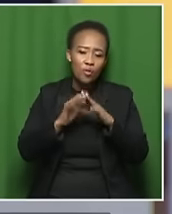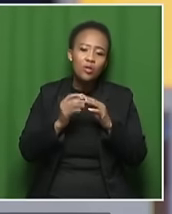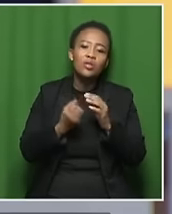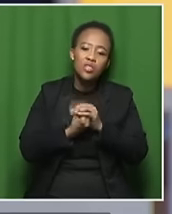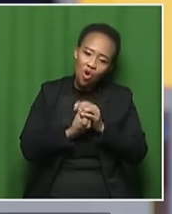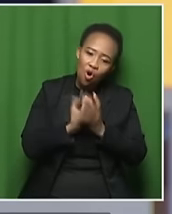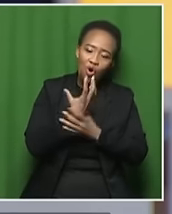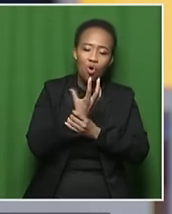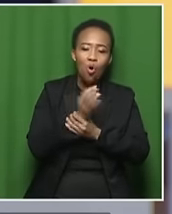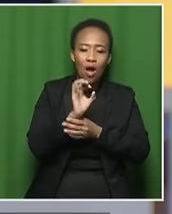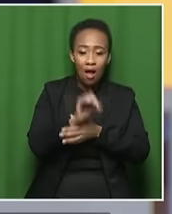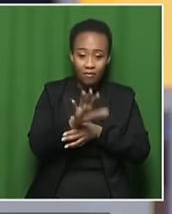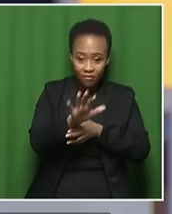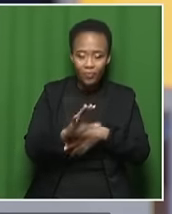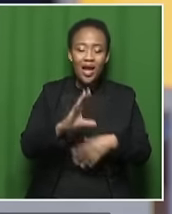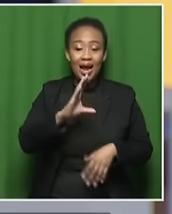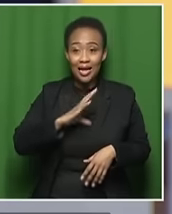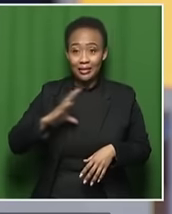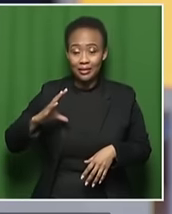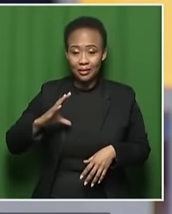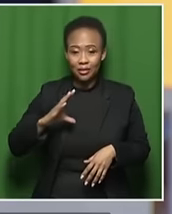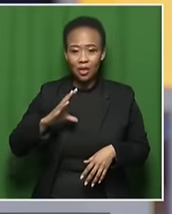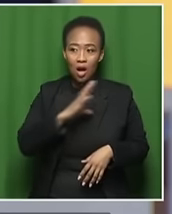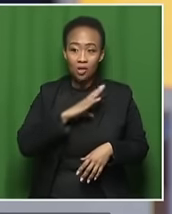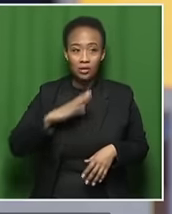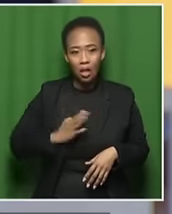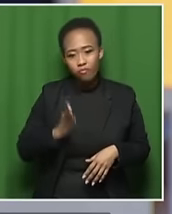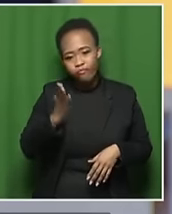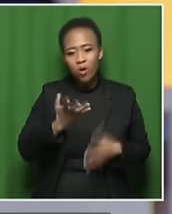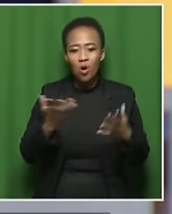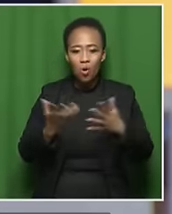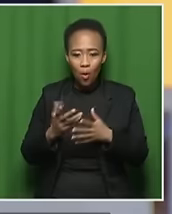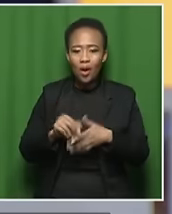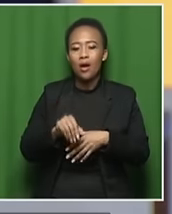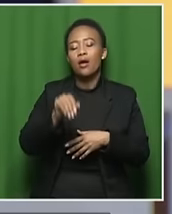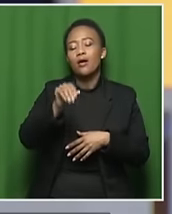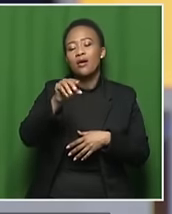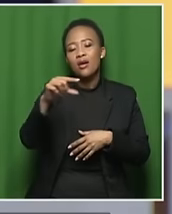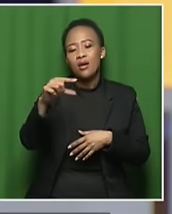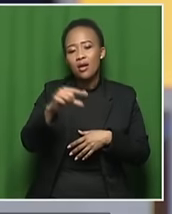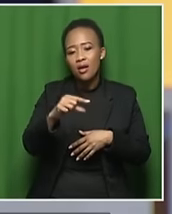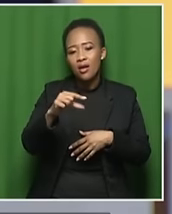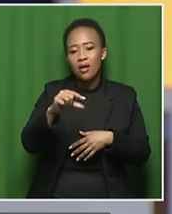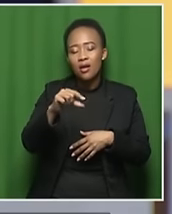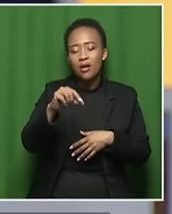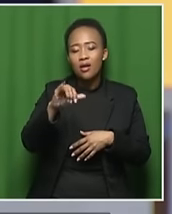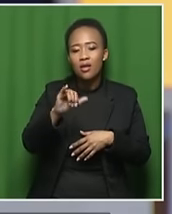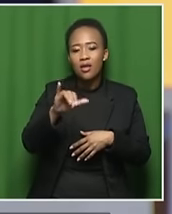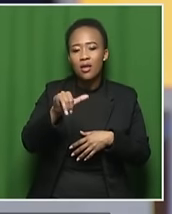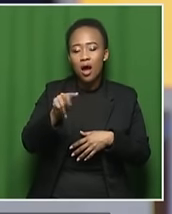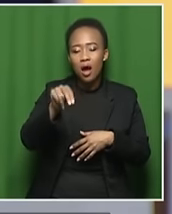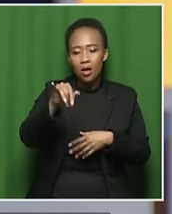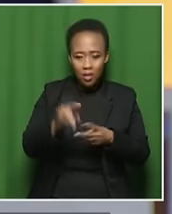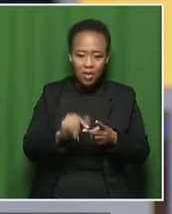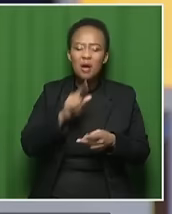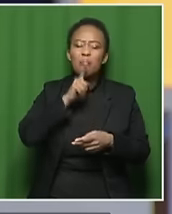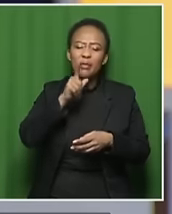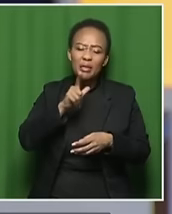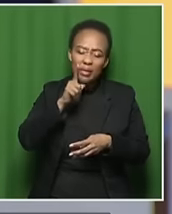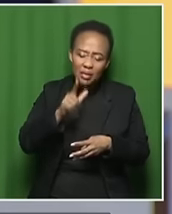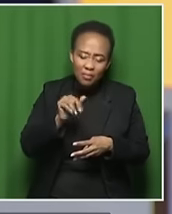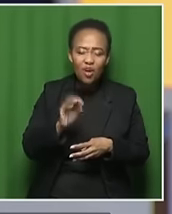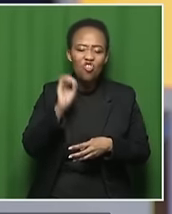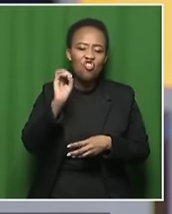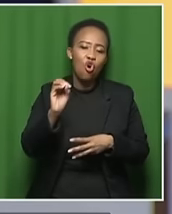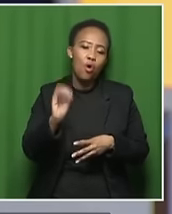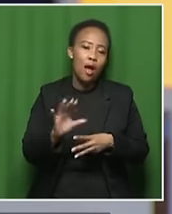in Kiani from 2021. We've got councillors in Newcastle. We've got councillors in Pietermaritzburg. We've got councillors